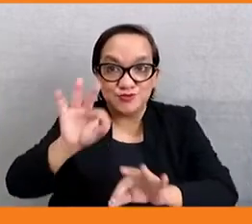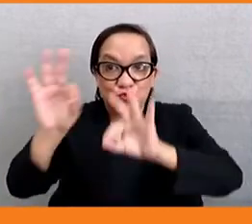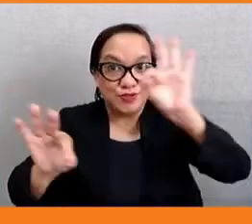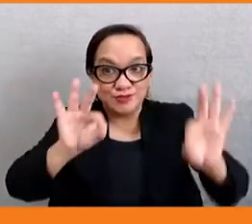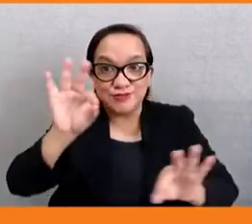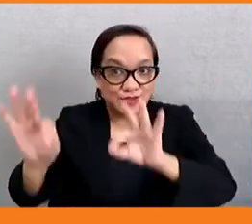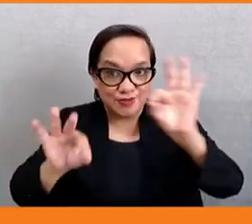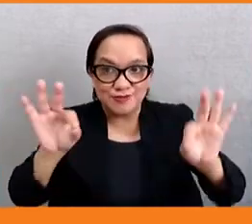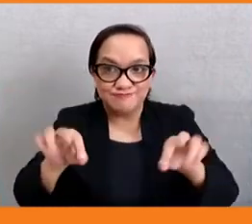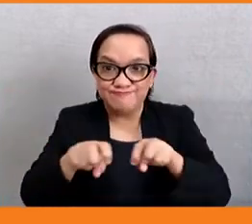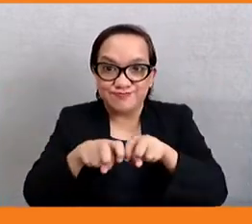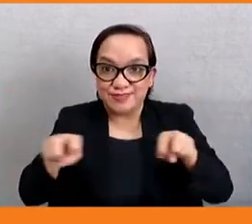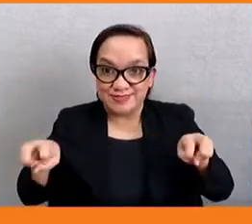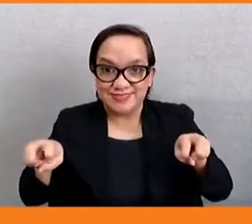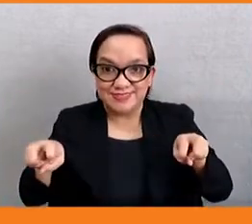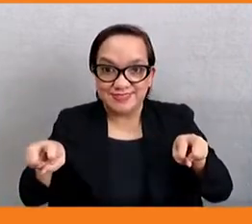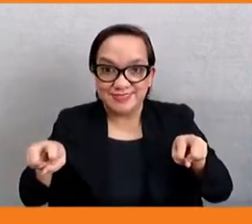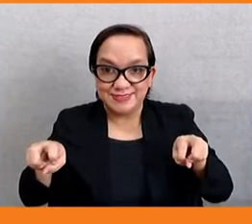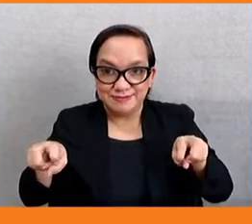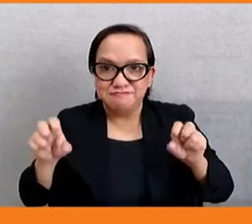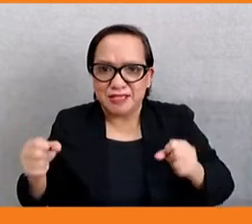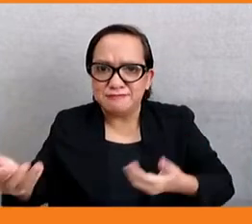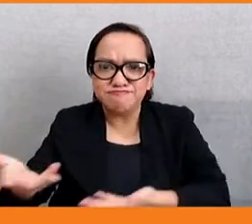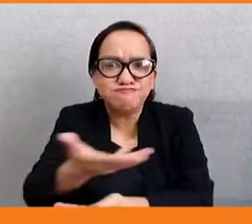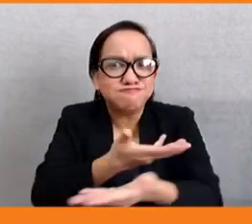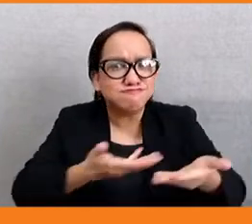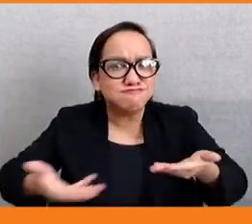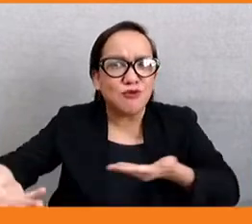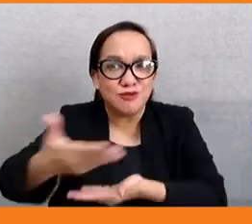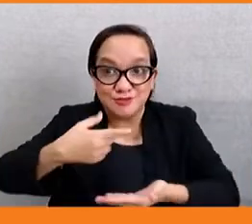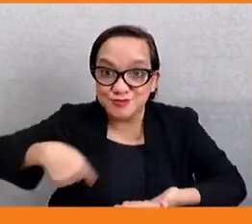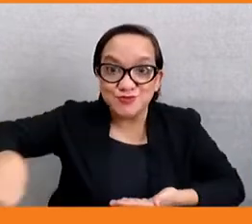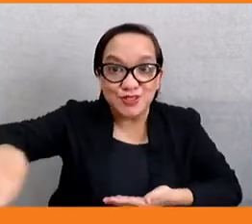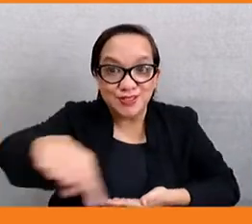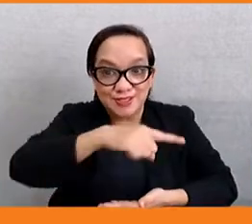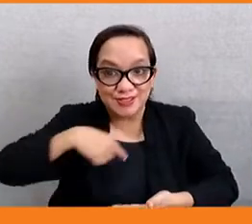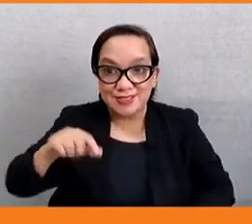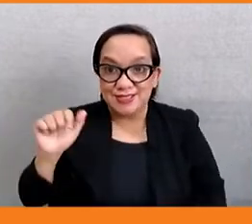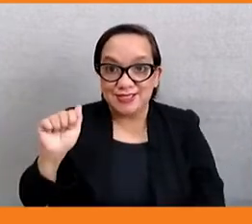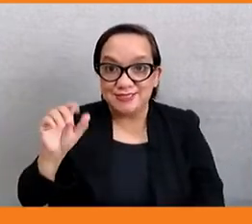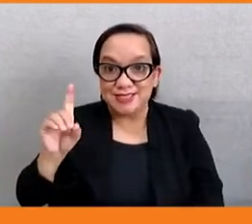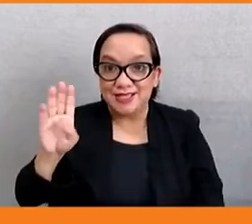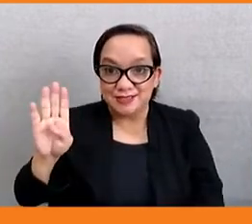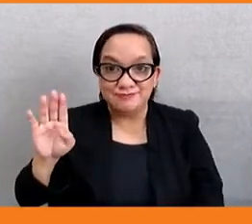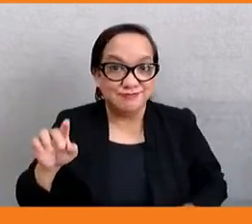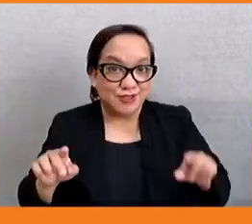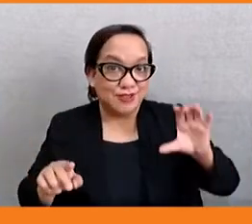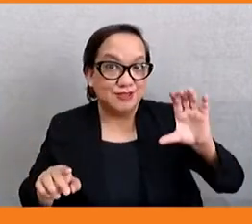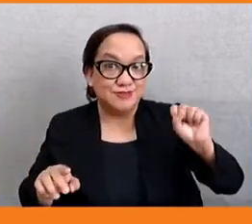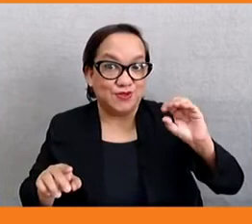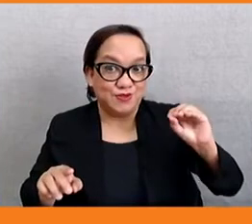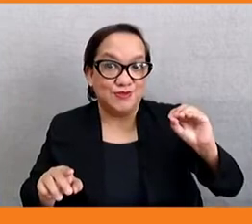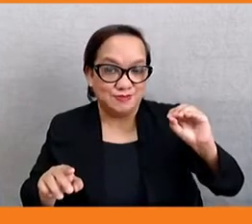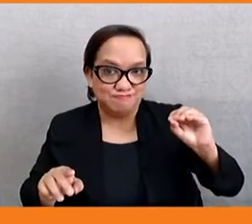can engage with the ADB. Conversations between civil society and the ADB is an ongoing process throughout the